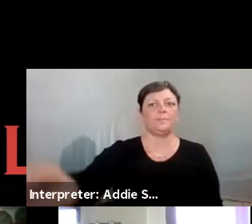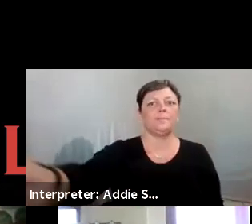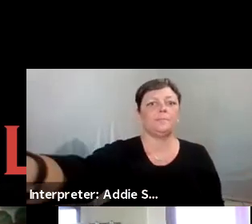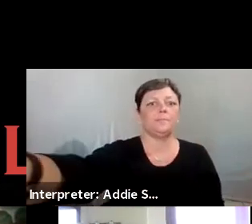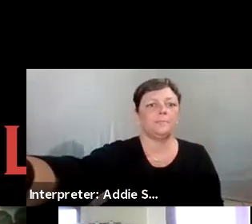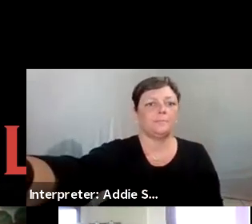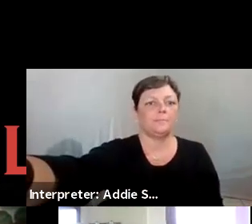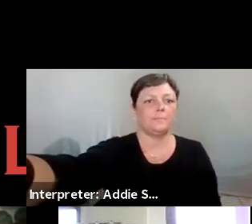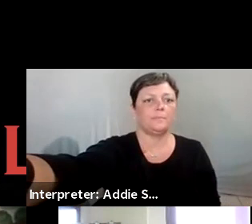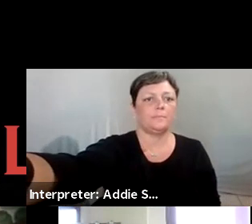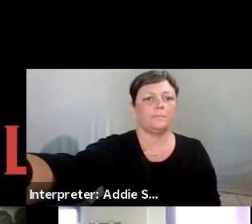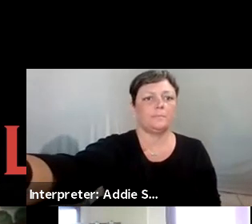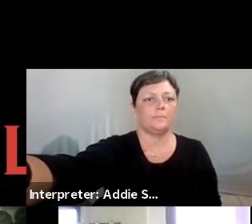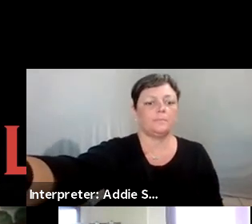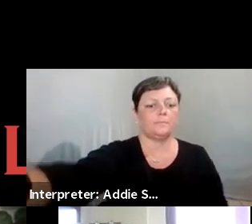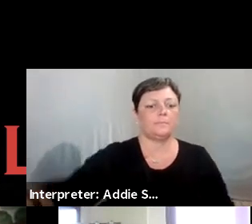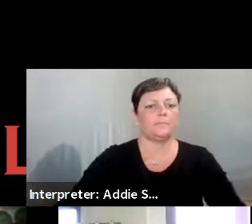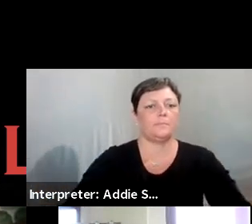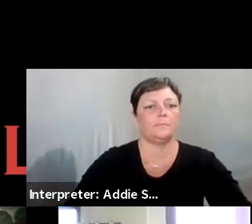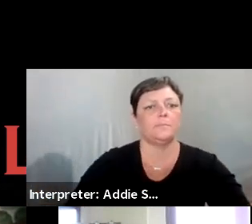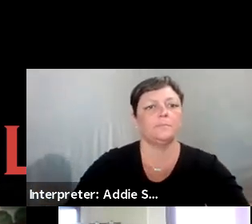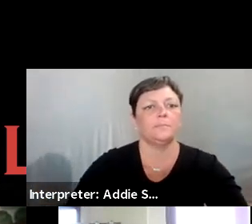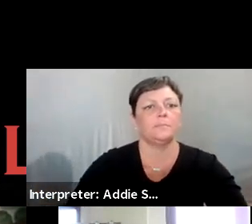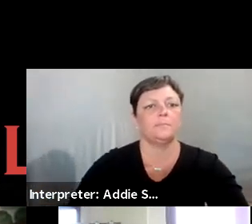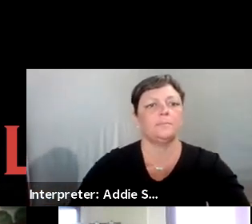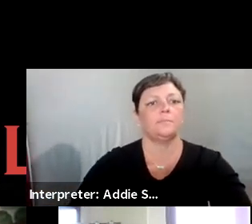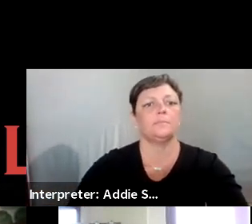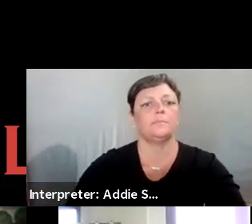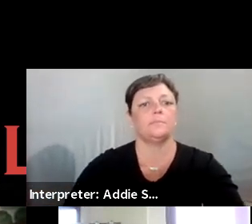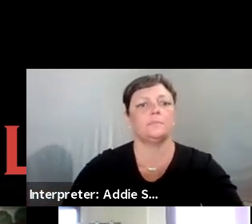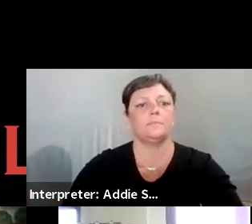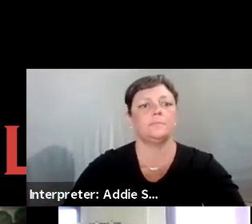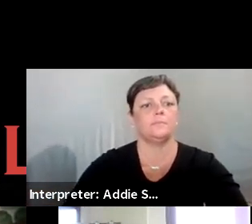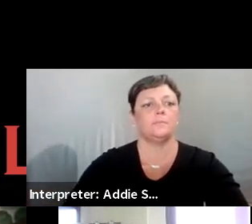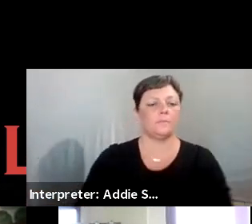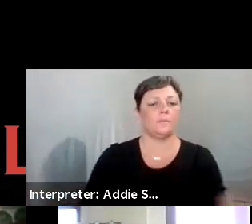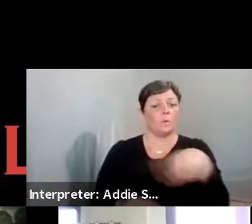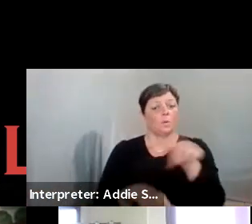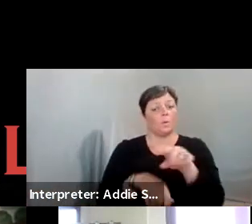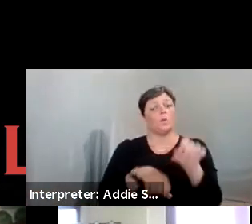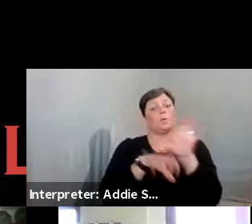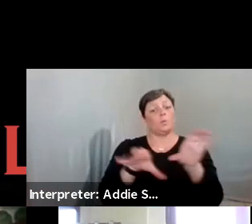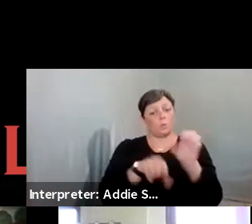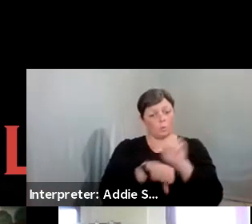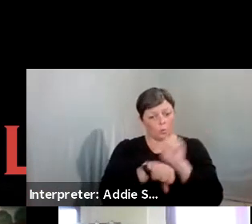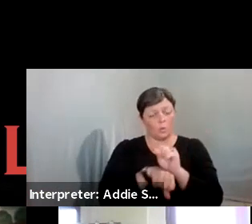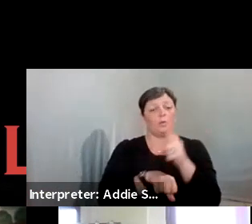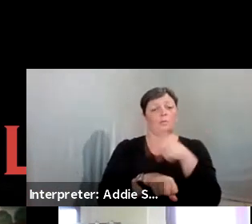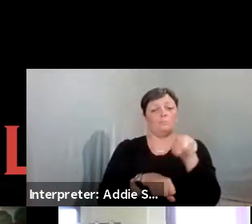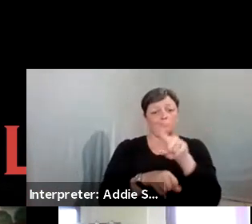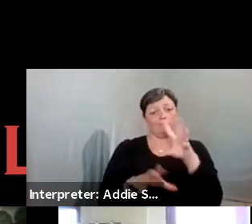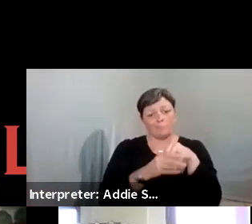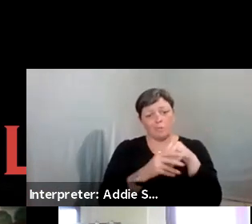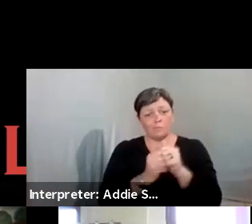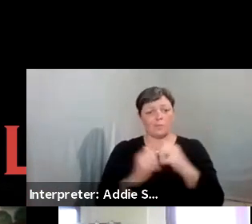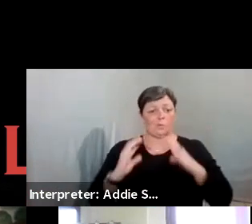is a conversation of you all. So you all are doing the work, you are putting in the time with the consumers. And so I want to hear from